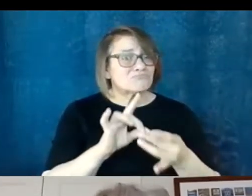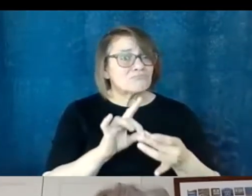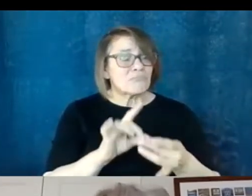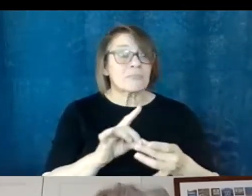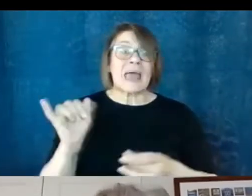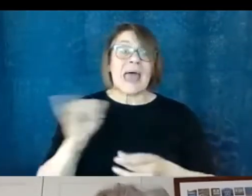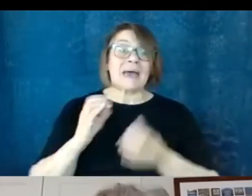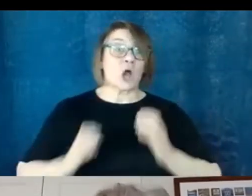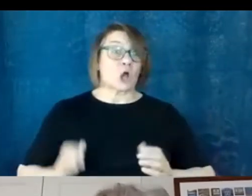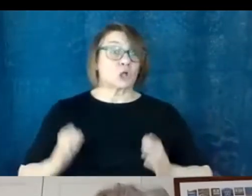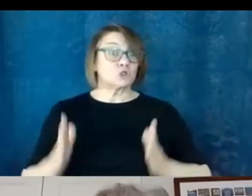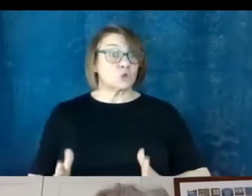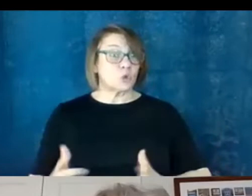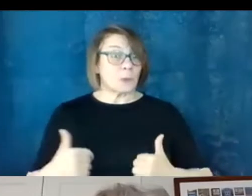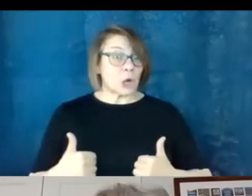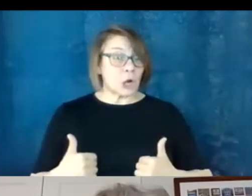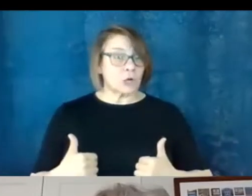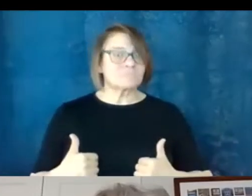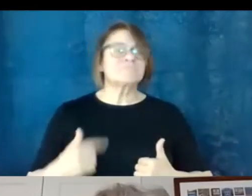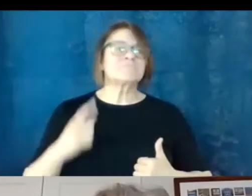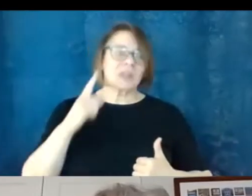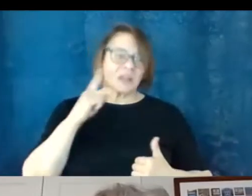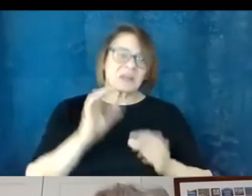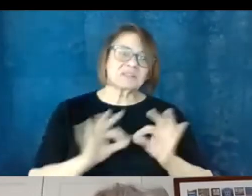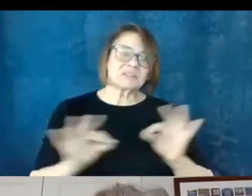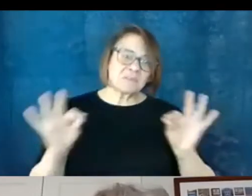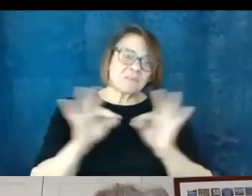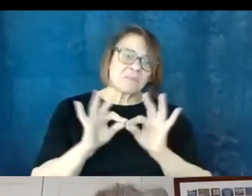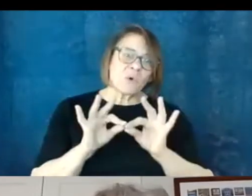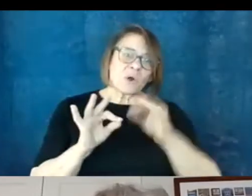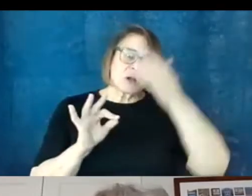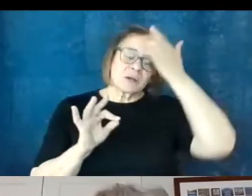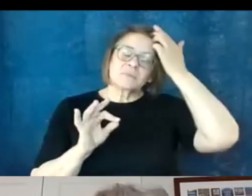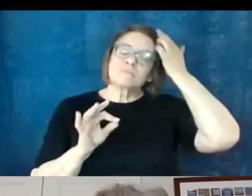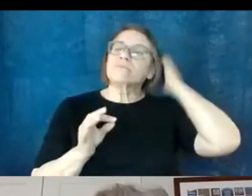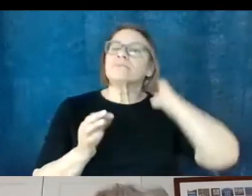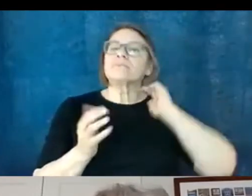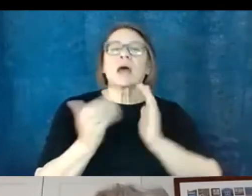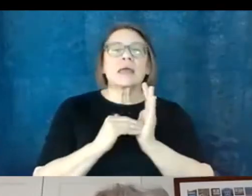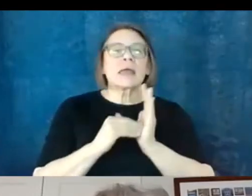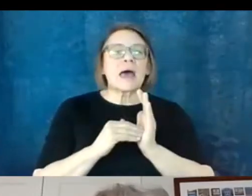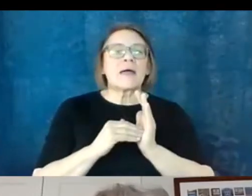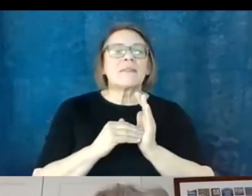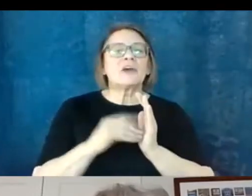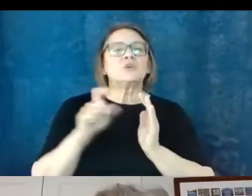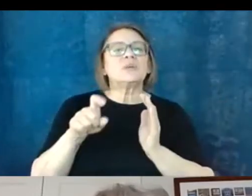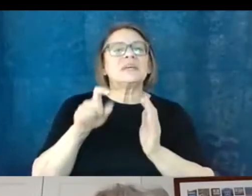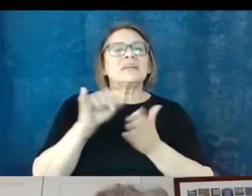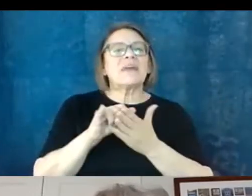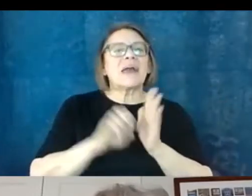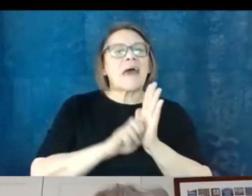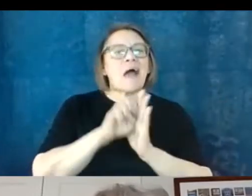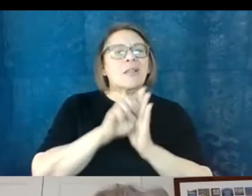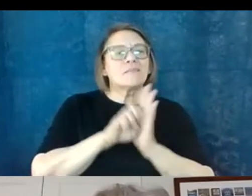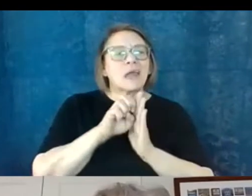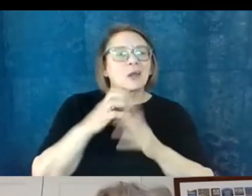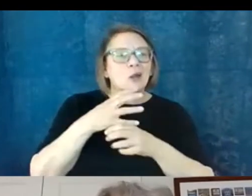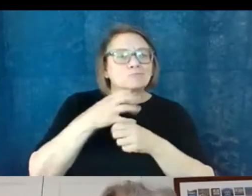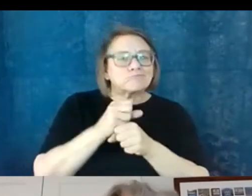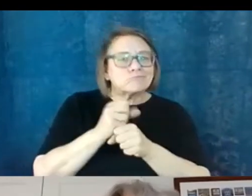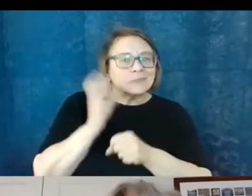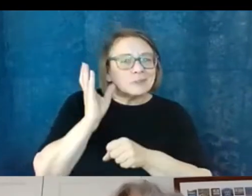consumer, I think it's really important that they, again, know their elevator speech and know how to advocate for themselves.